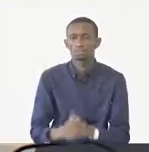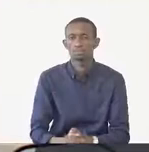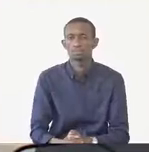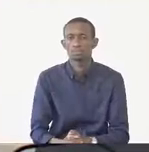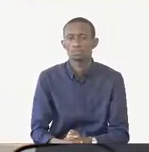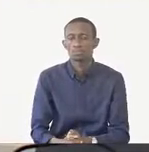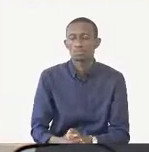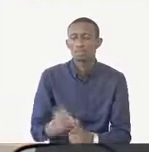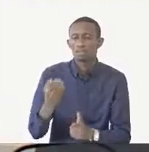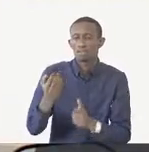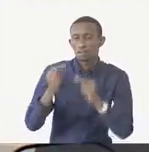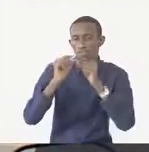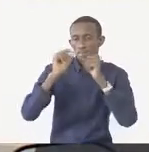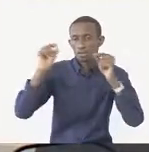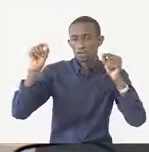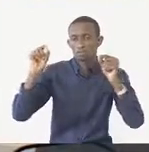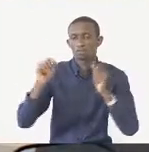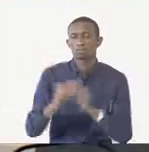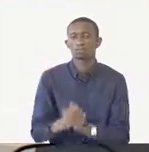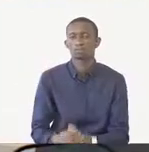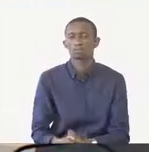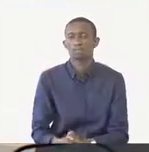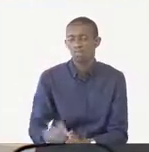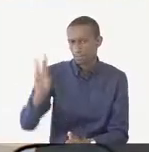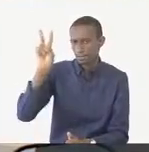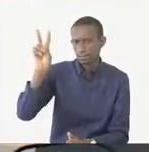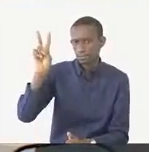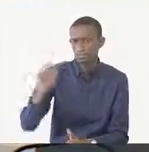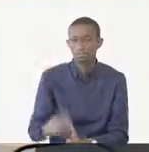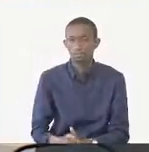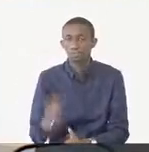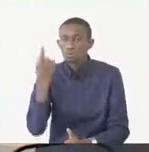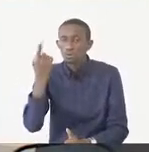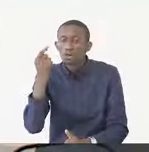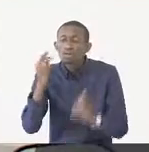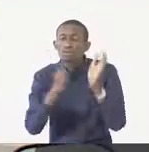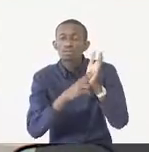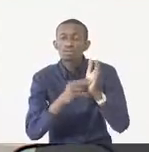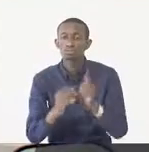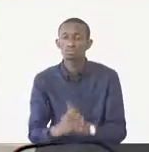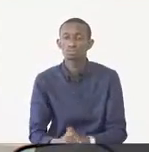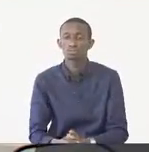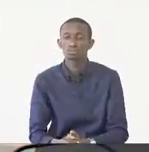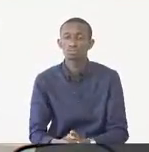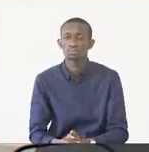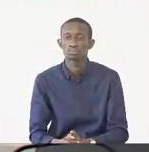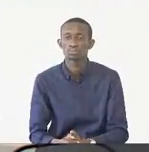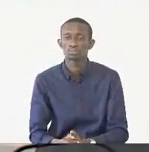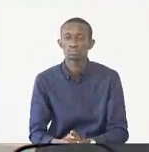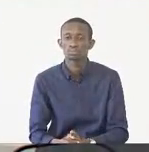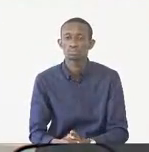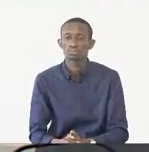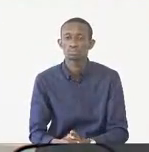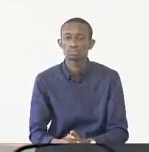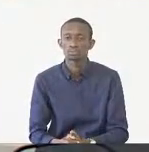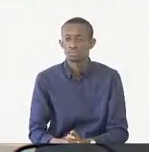this as the adjacent side, and then we find this is V1 cosine theta 1. And